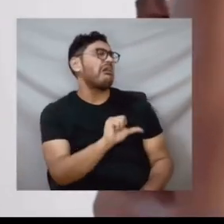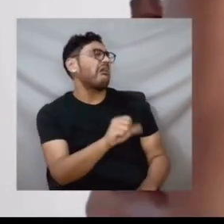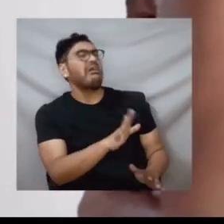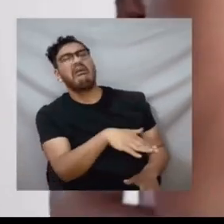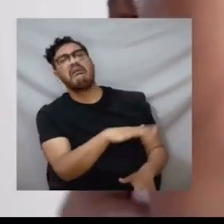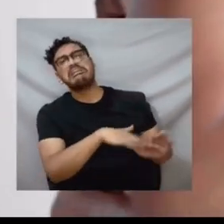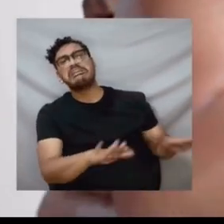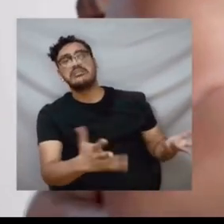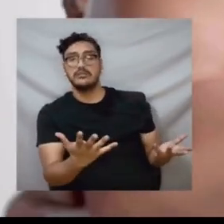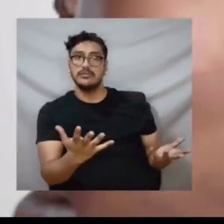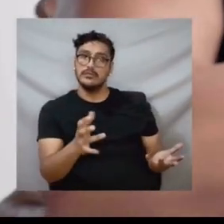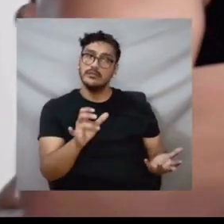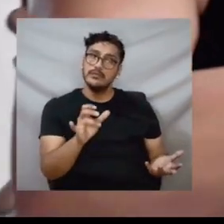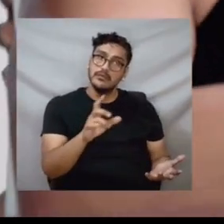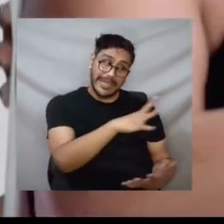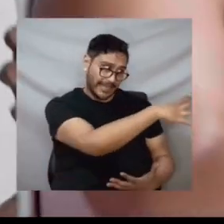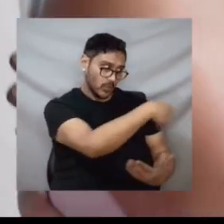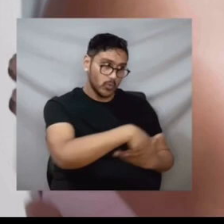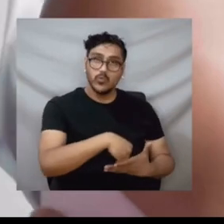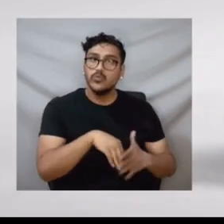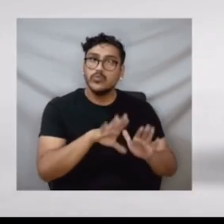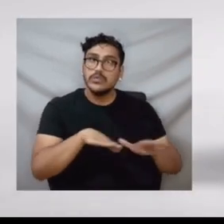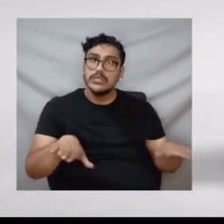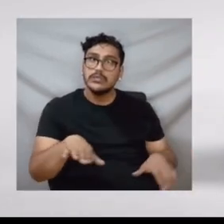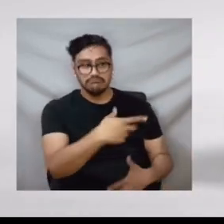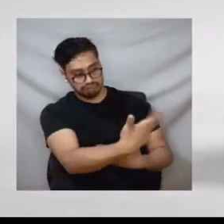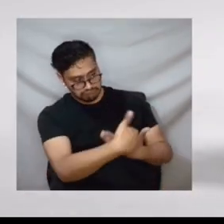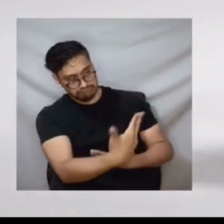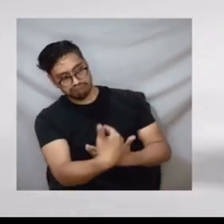we tell them, like include your other kids, you know, to learn as well.